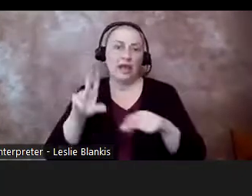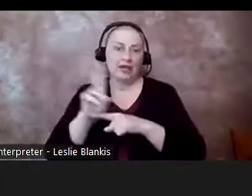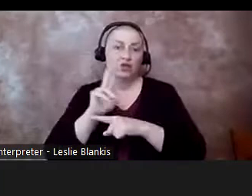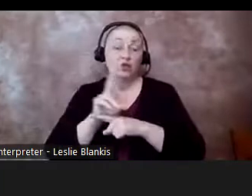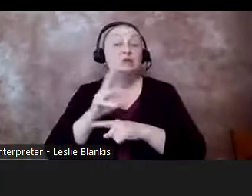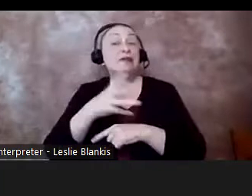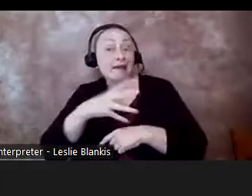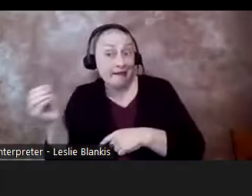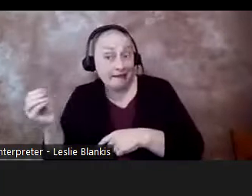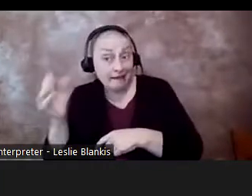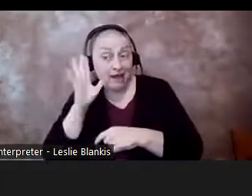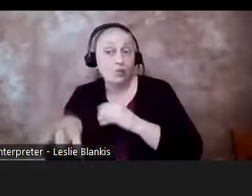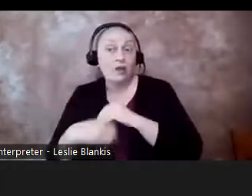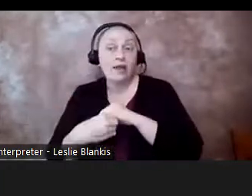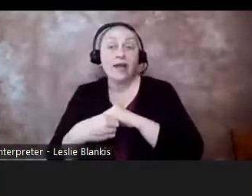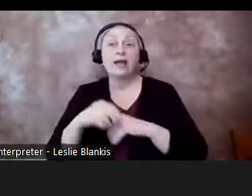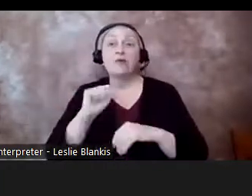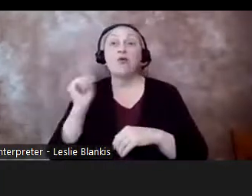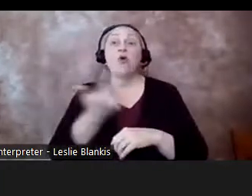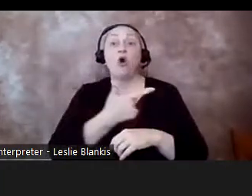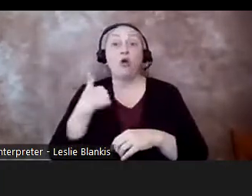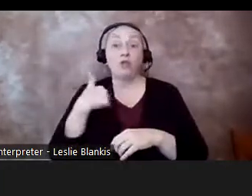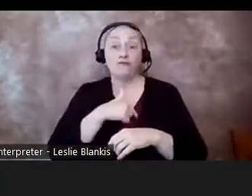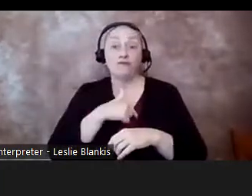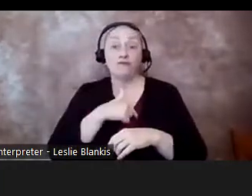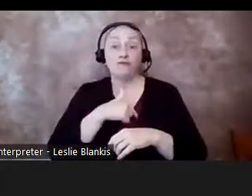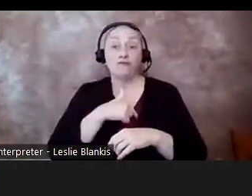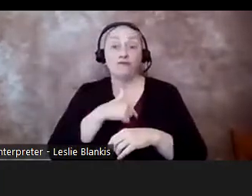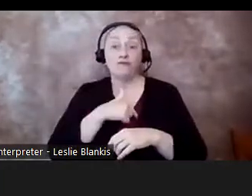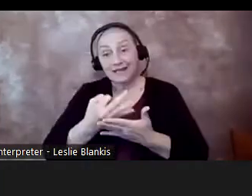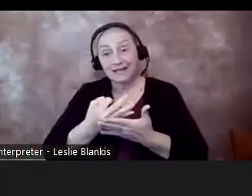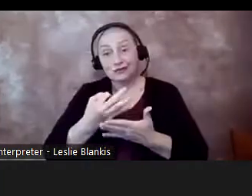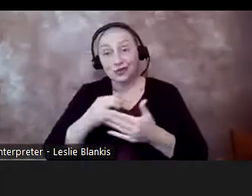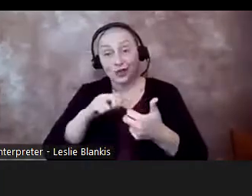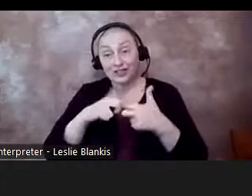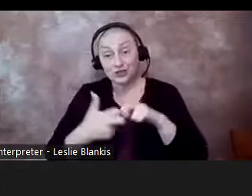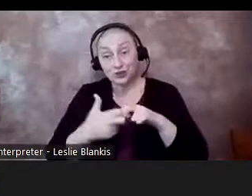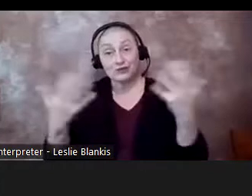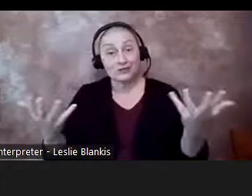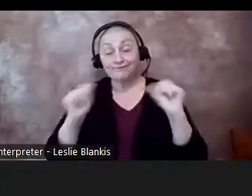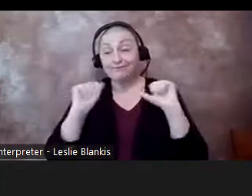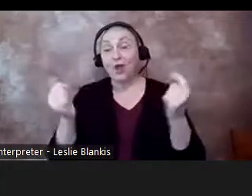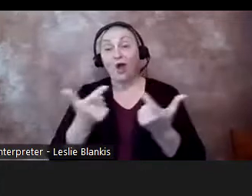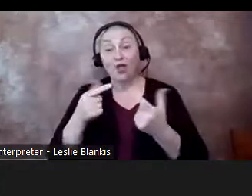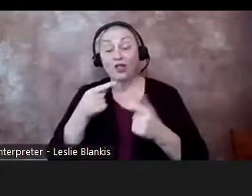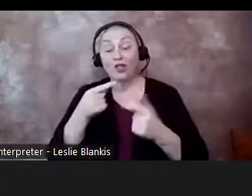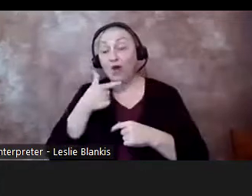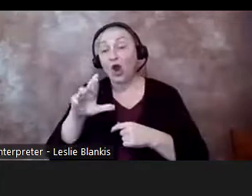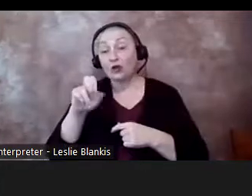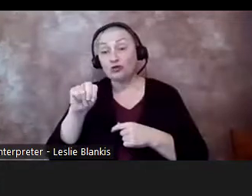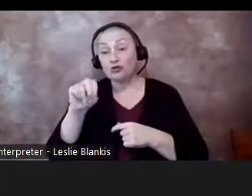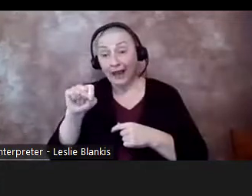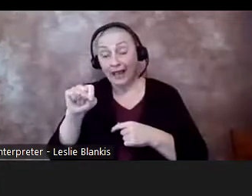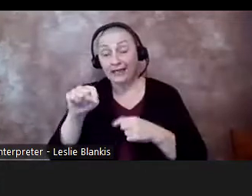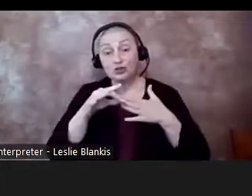in there, we all have financial issues. We're all grant driven, most of us, at